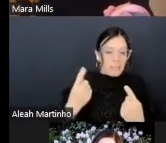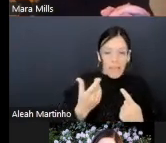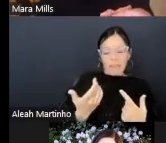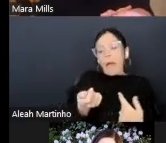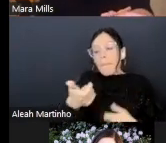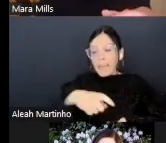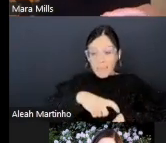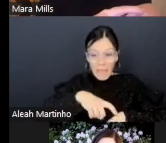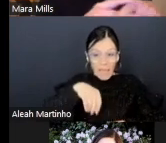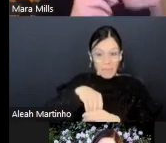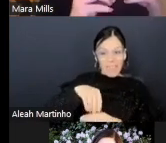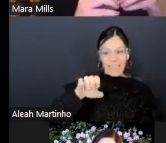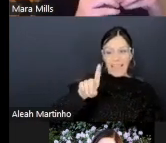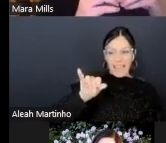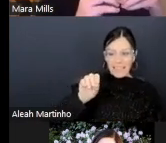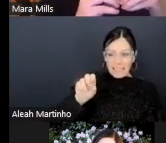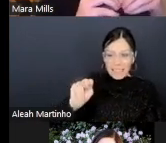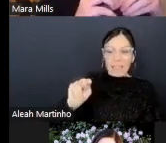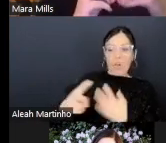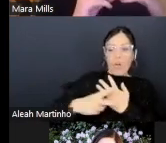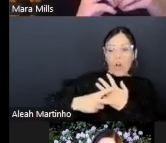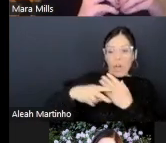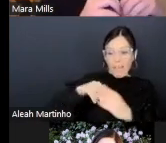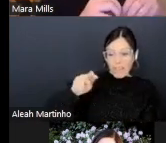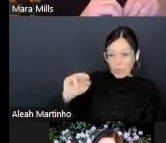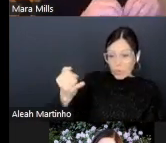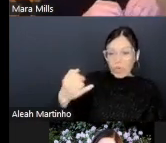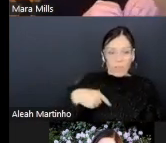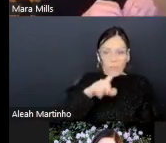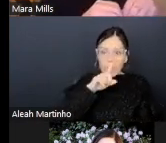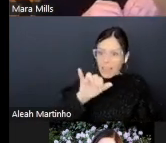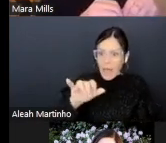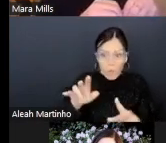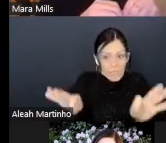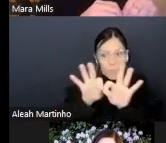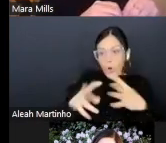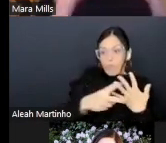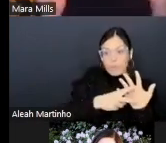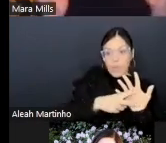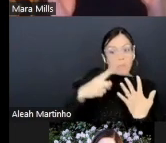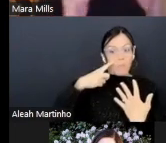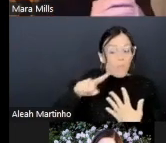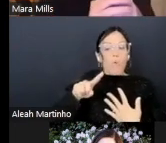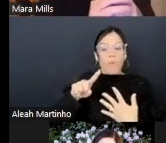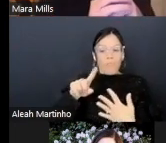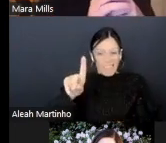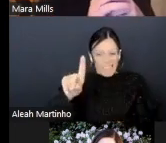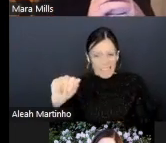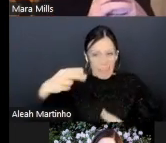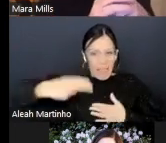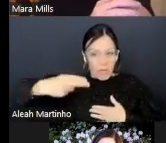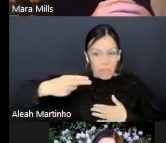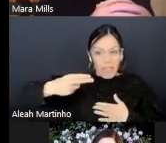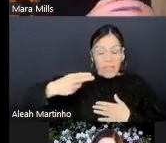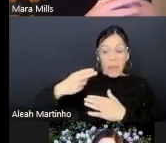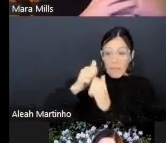in new jersey and it turned out to be an important repository for disability history beyond um edison